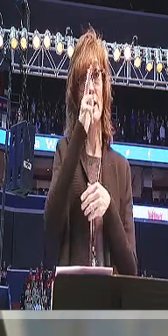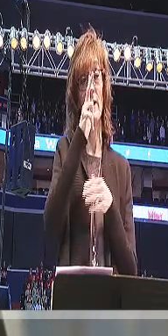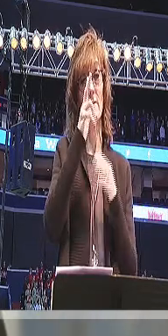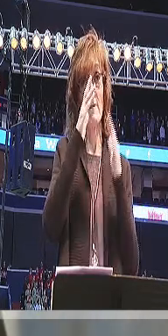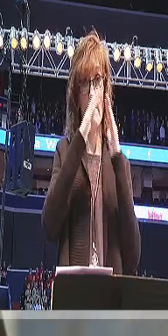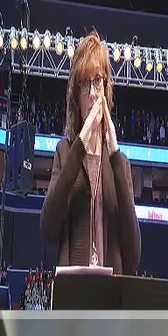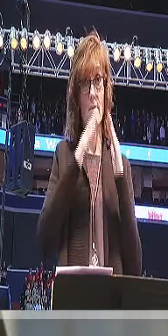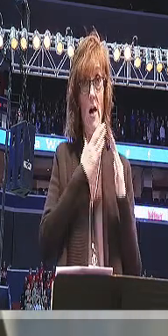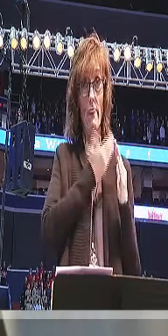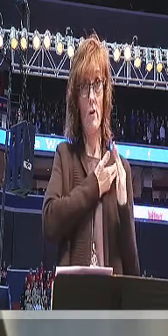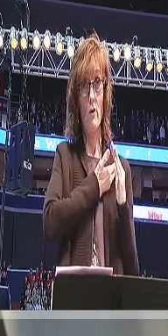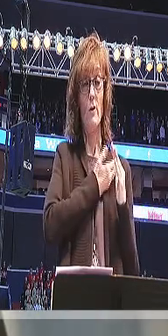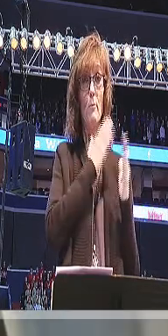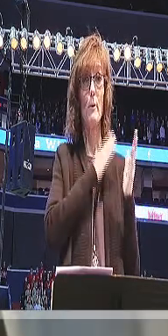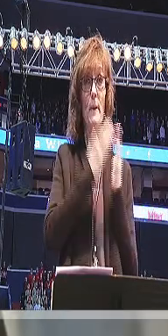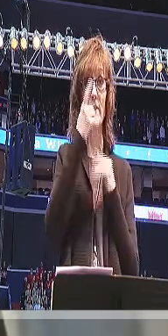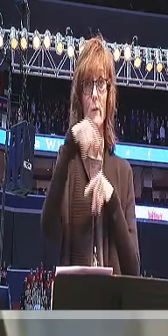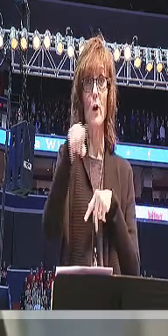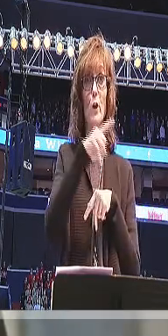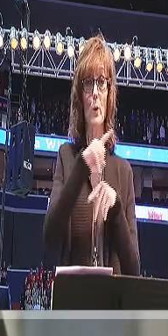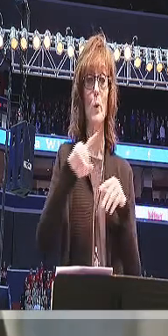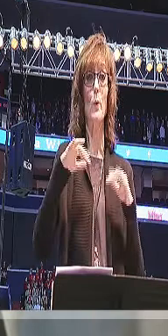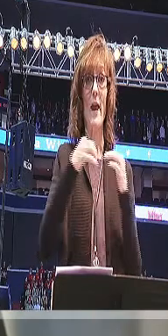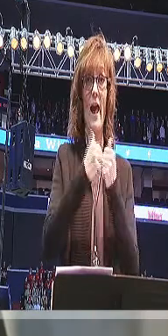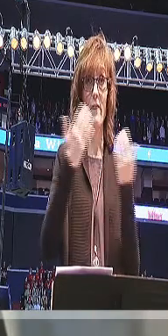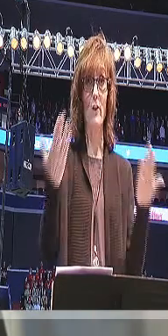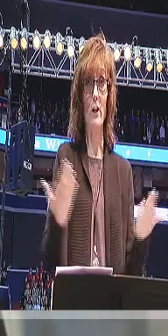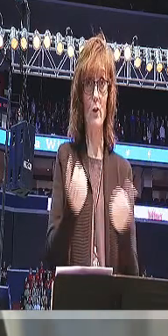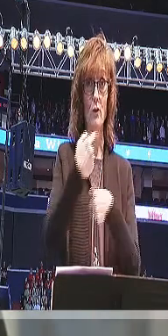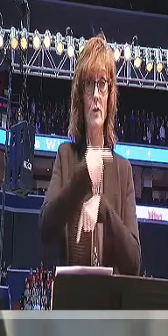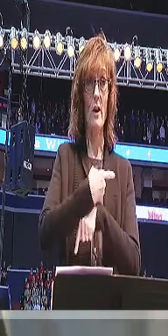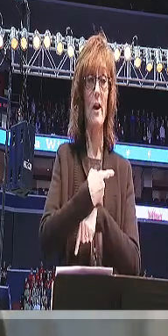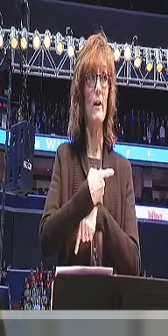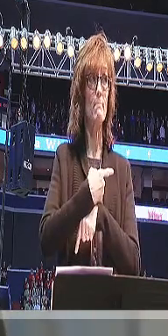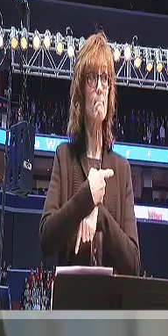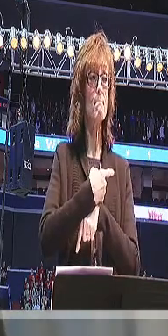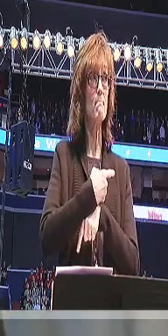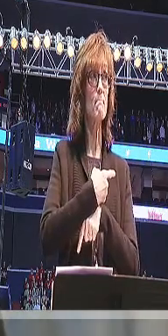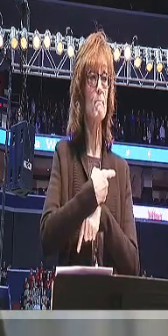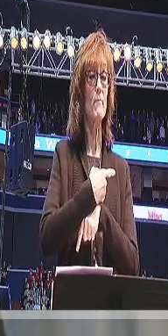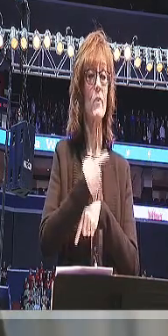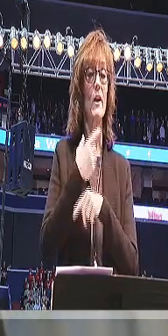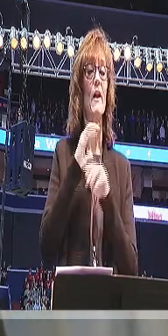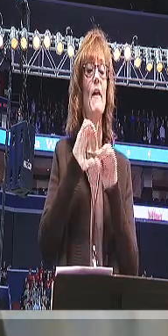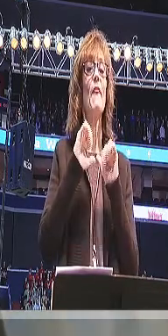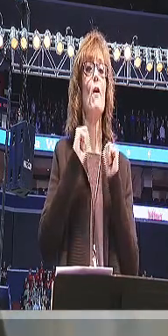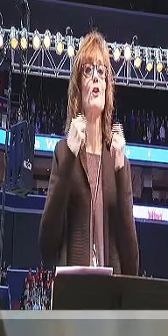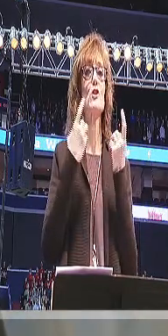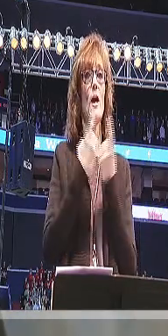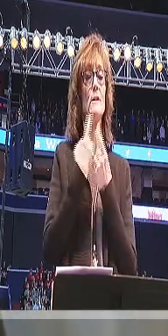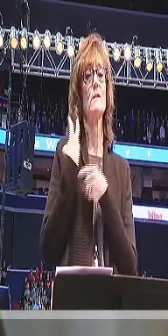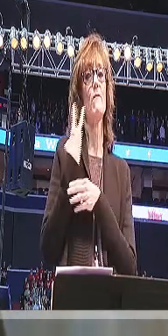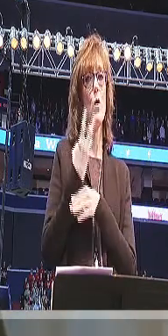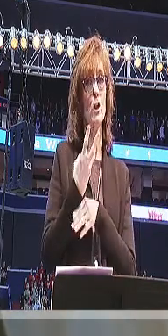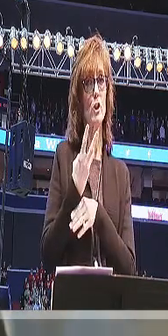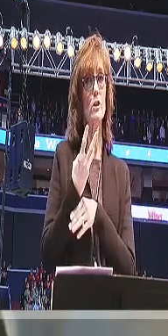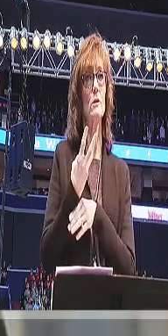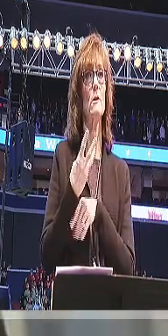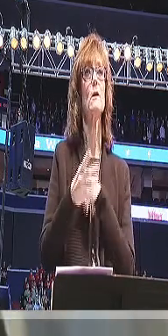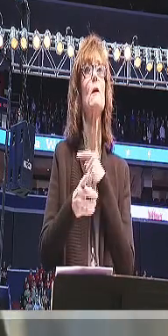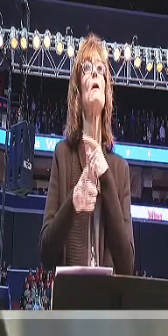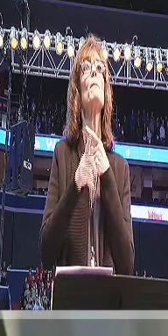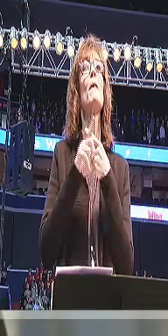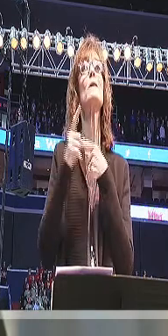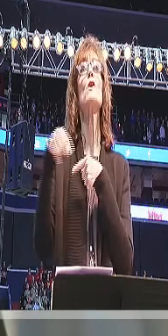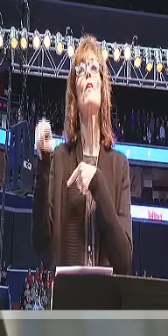for all of you gathered here in the Archdiocese of Washington, as well as for those assembled this